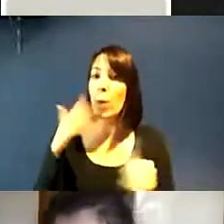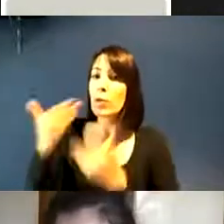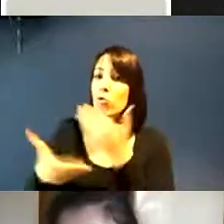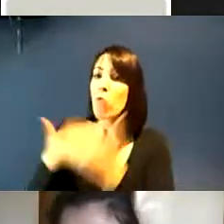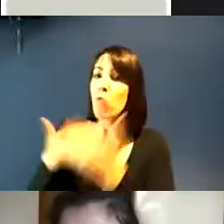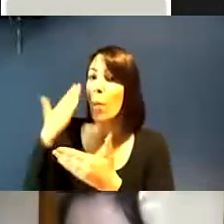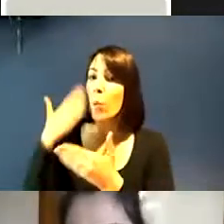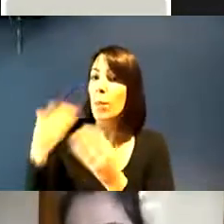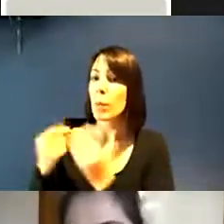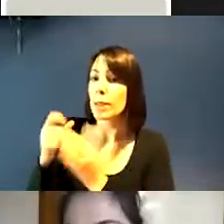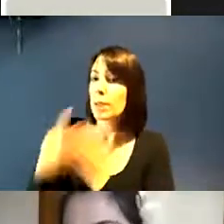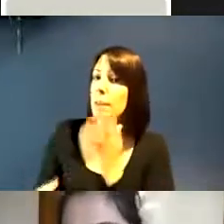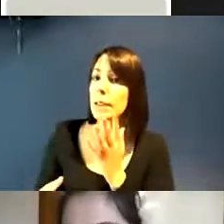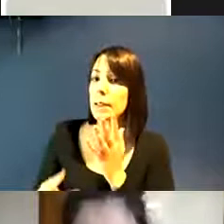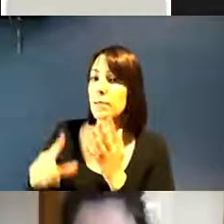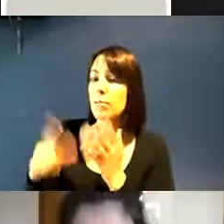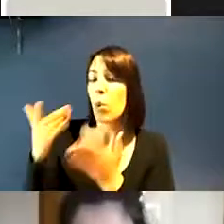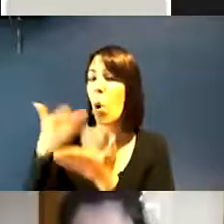message.